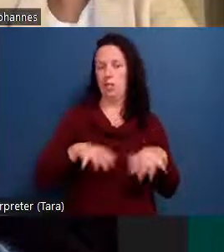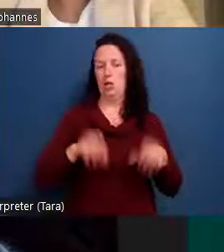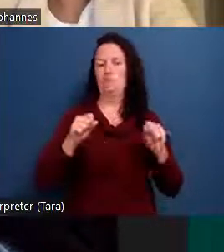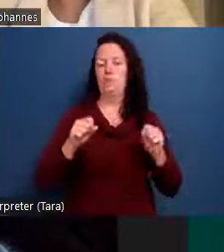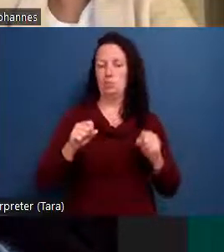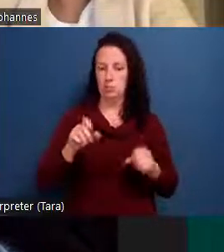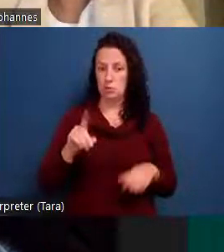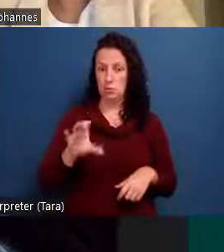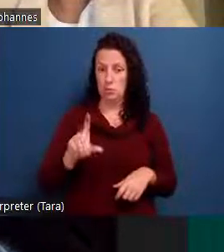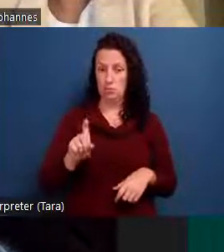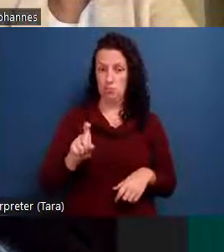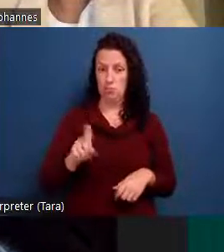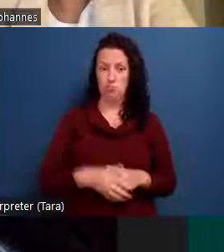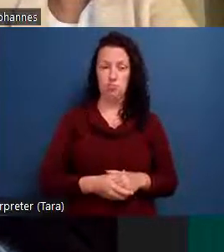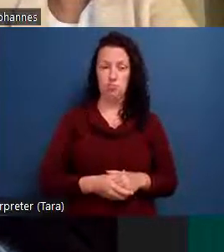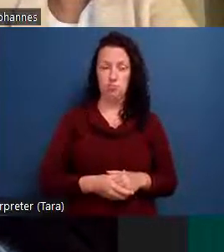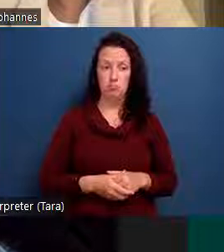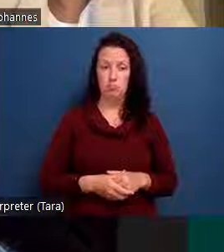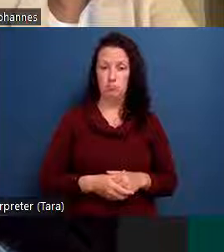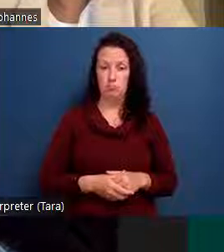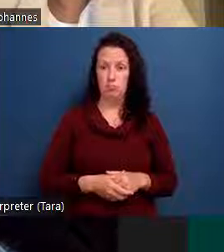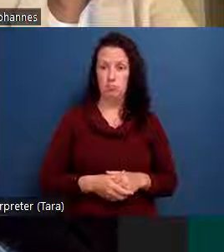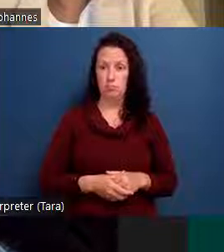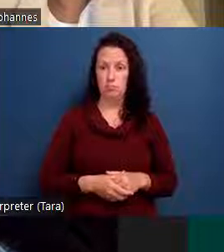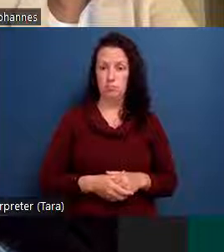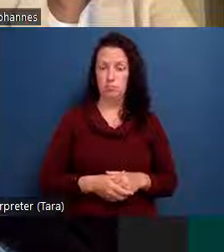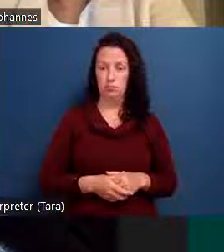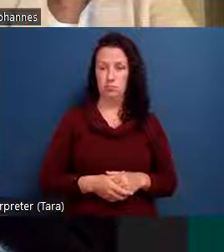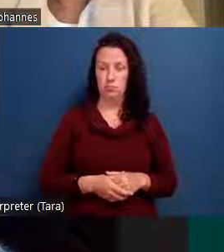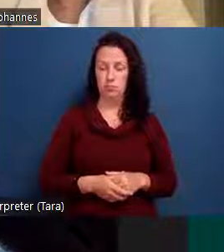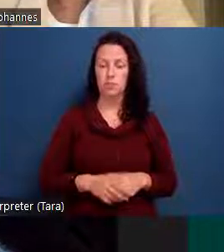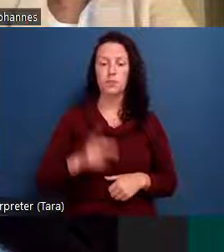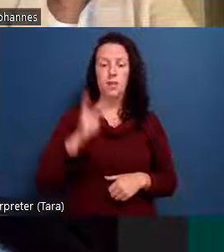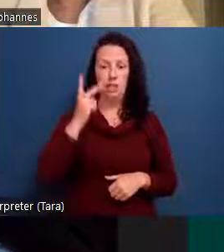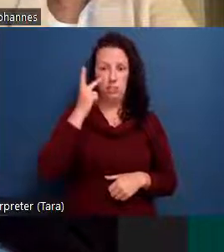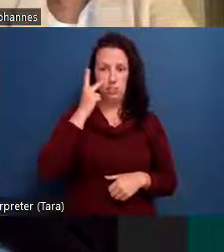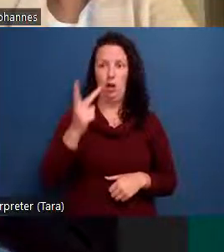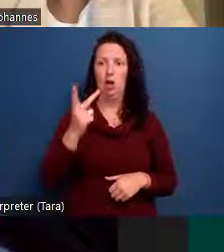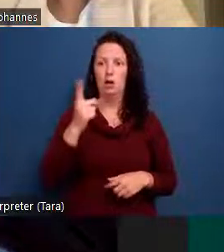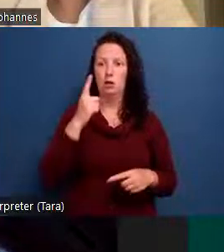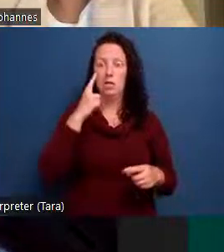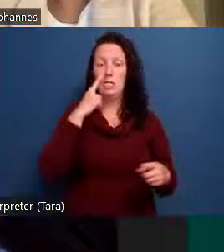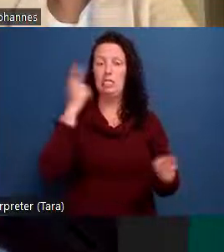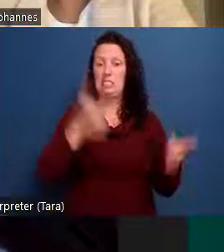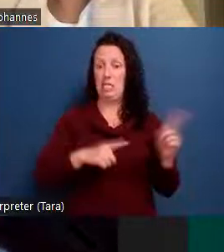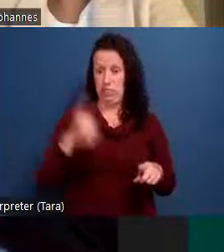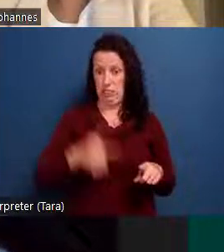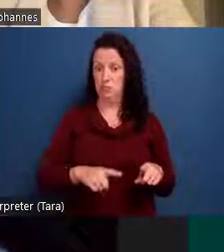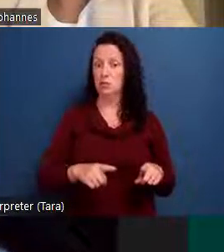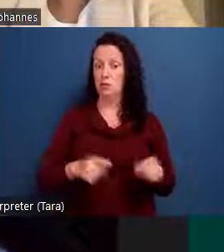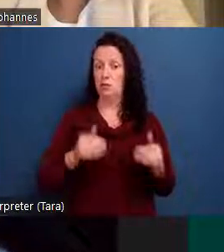Okay. And then I did see that there was consensus on adopting this document.